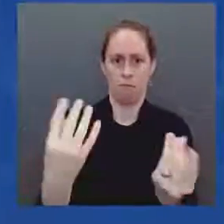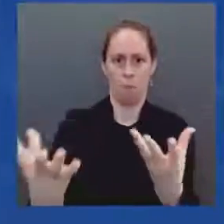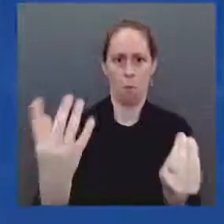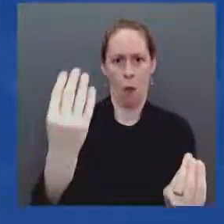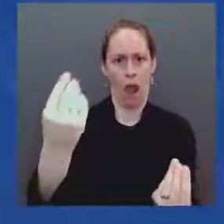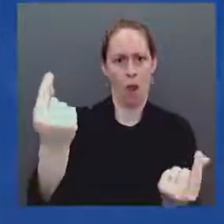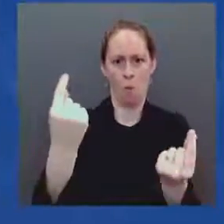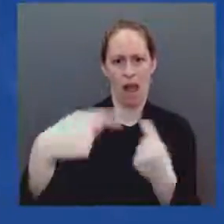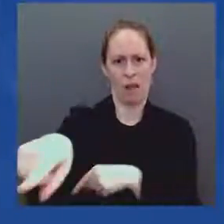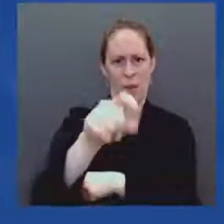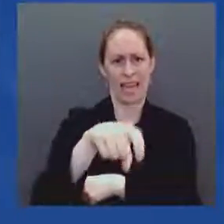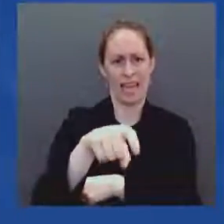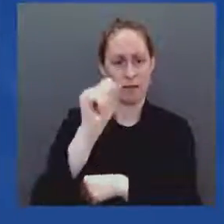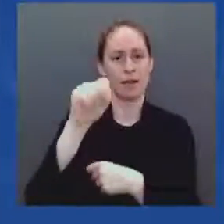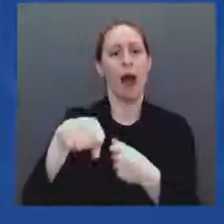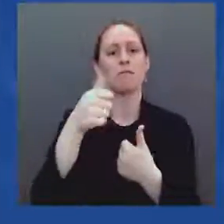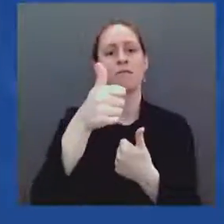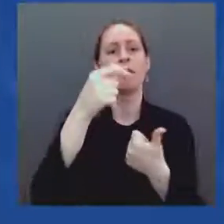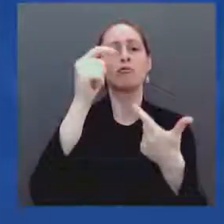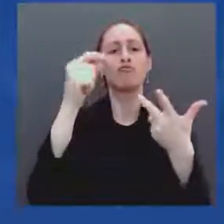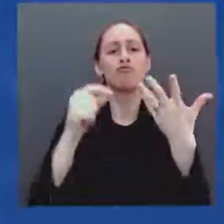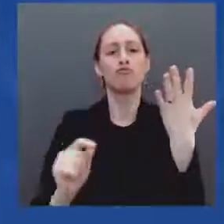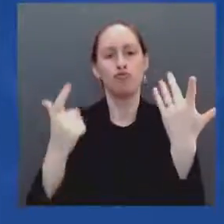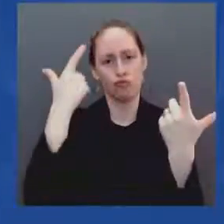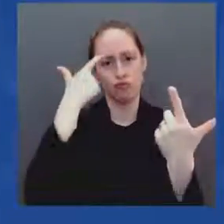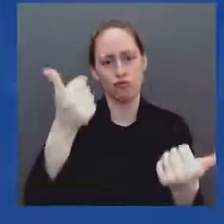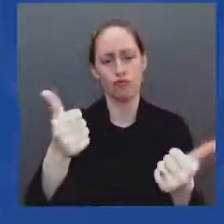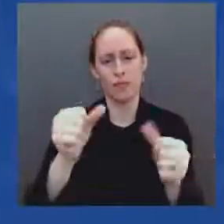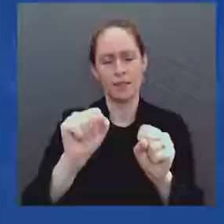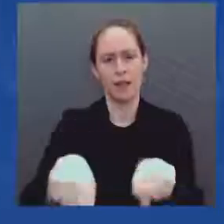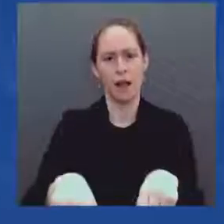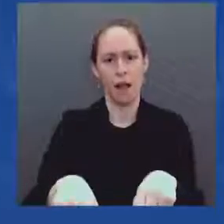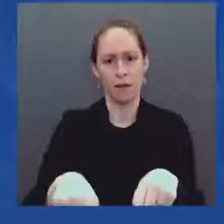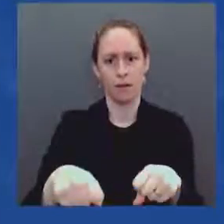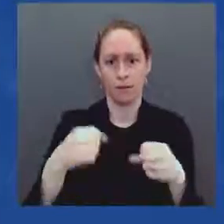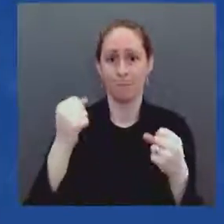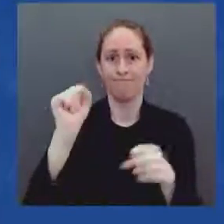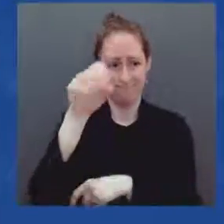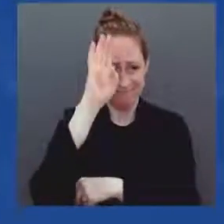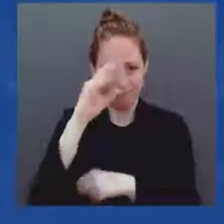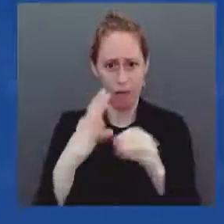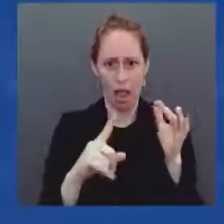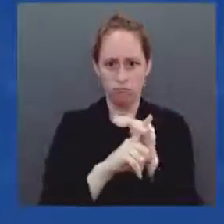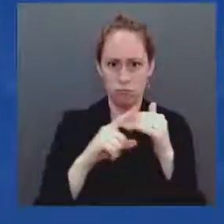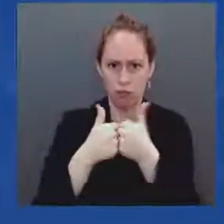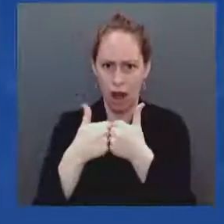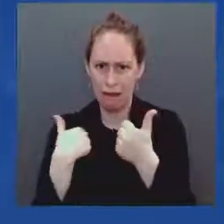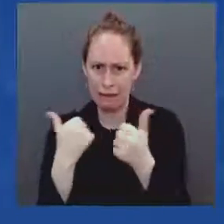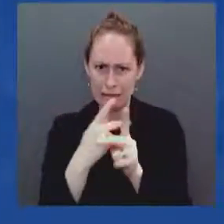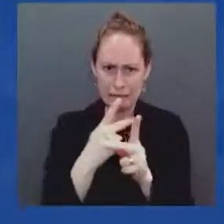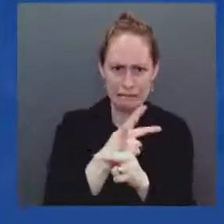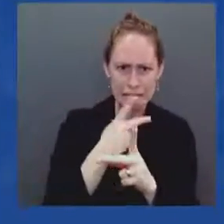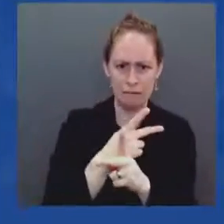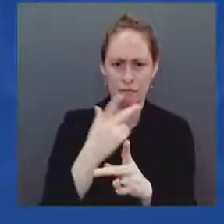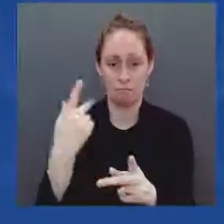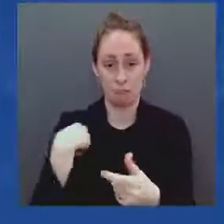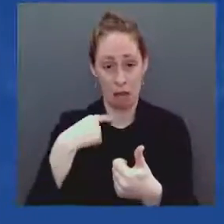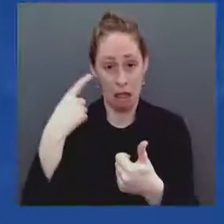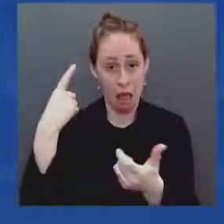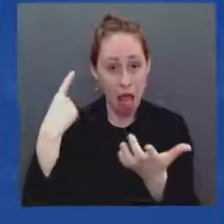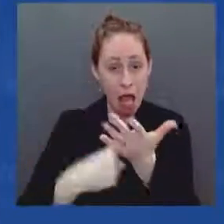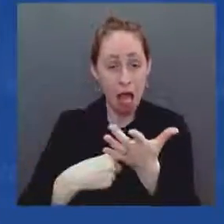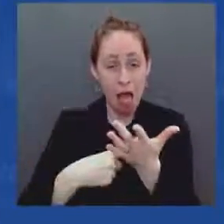of challenges out there that we're not even talking to directly today. There's so many, but the surge of gun violence since the start